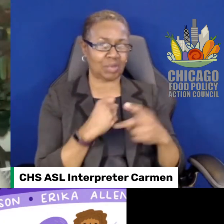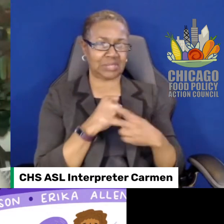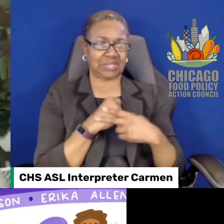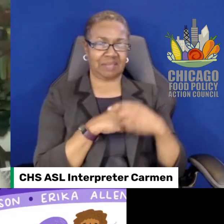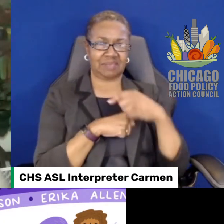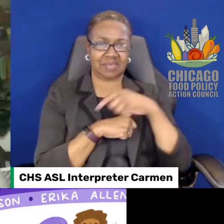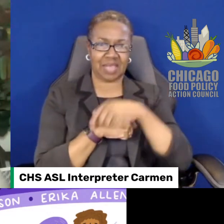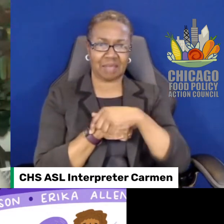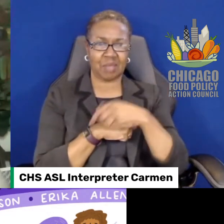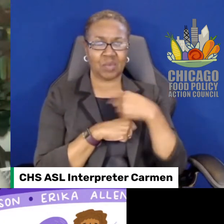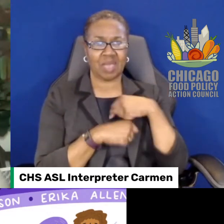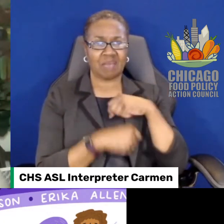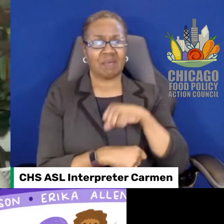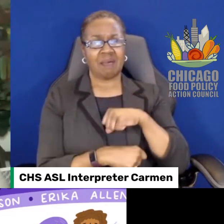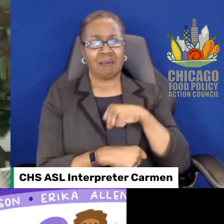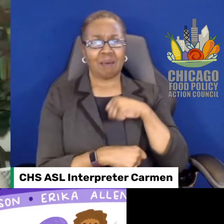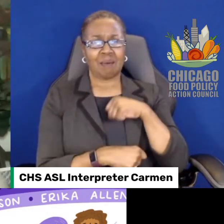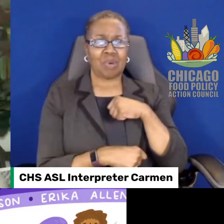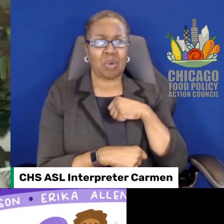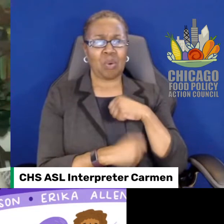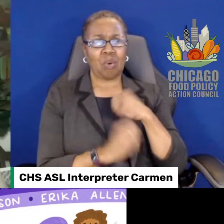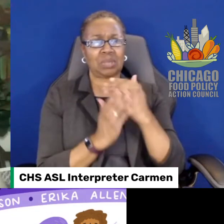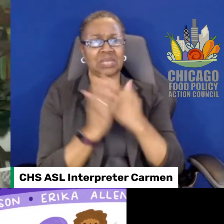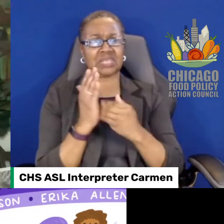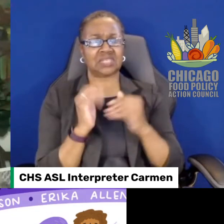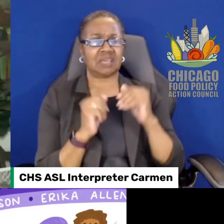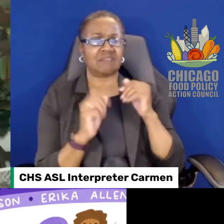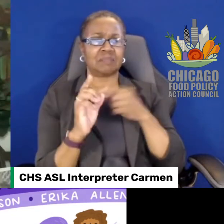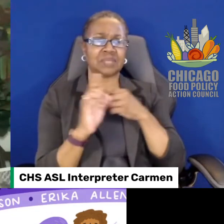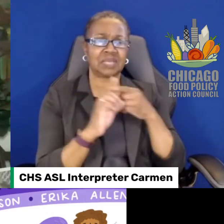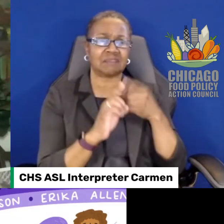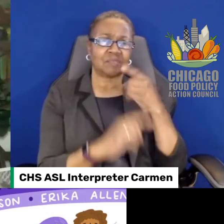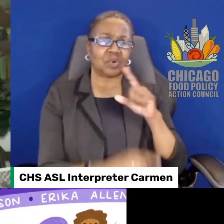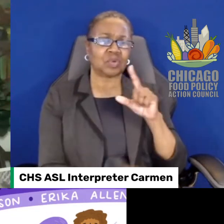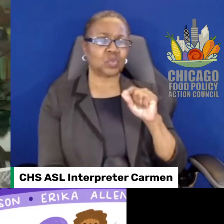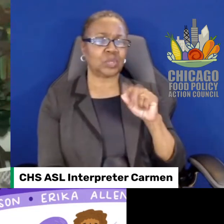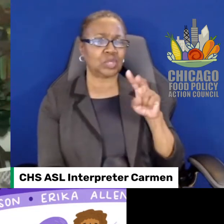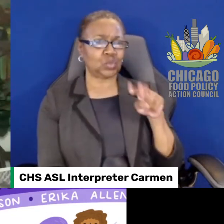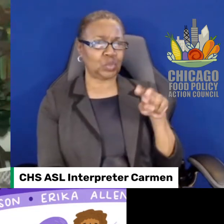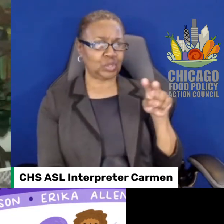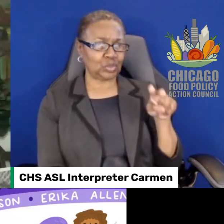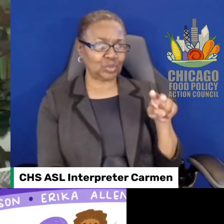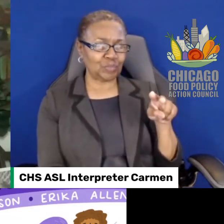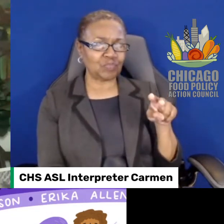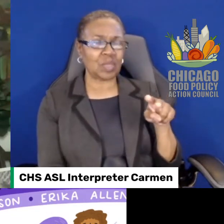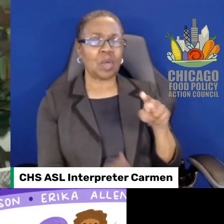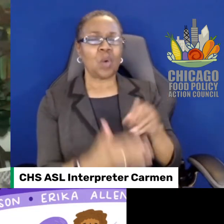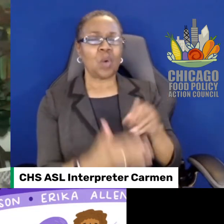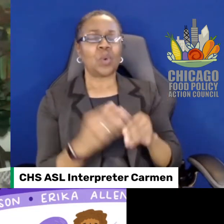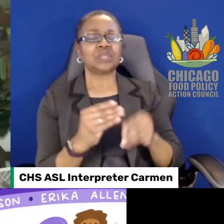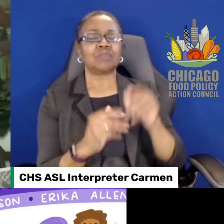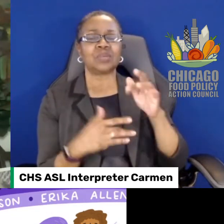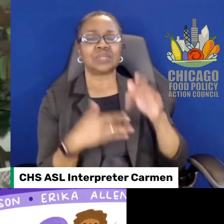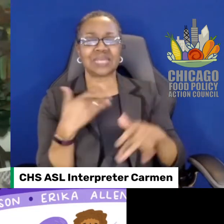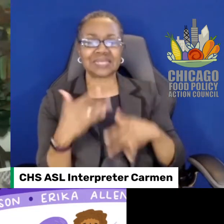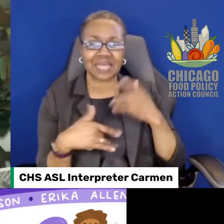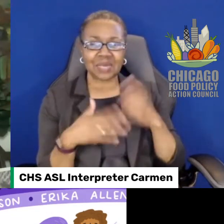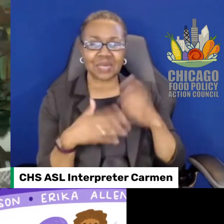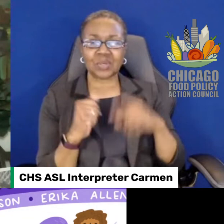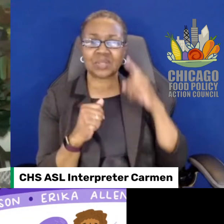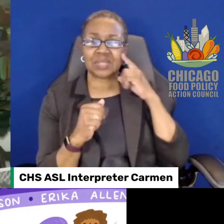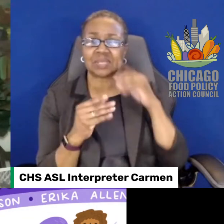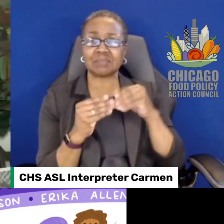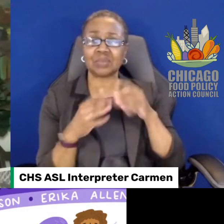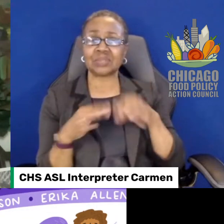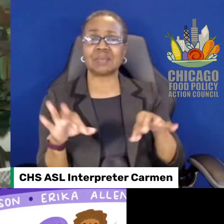such a bold list of 2022 objectives. What is most exciting, or what do you feel like is the most important